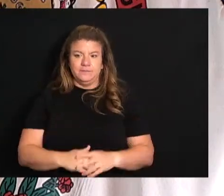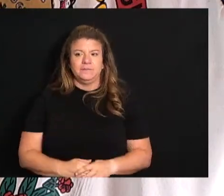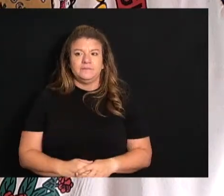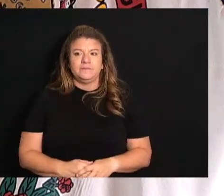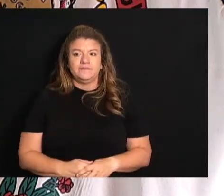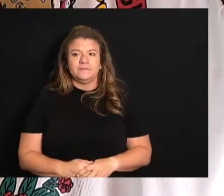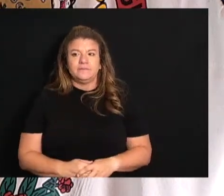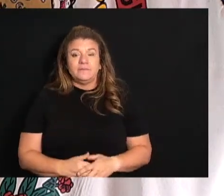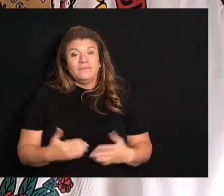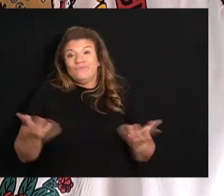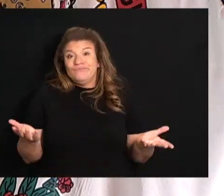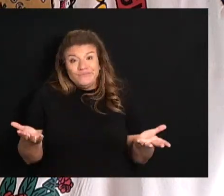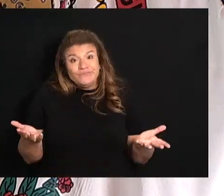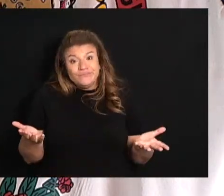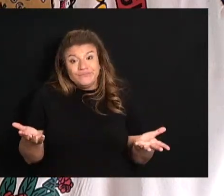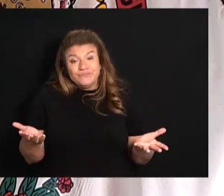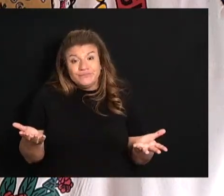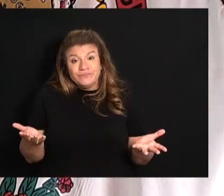You know,